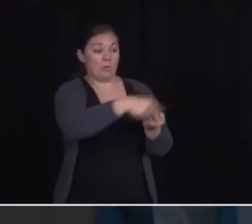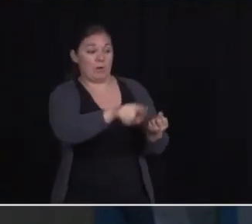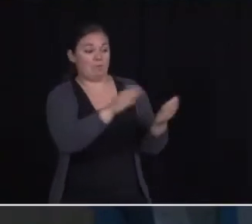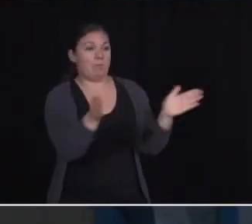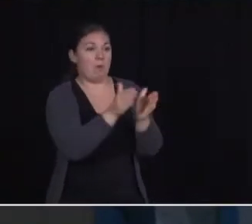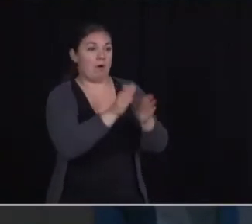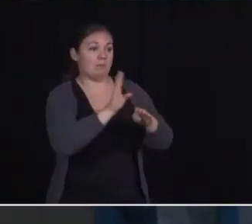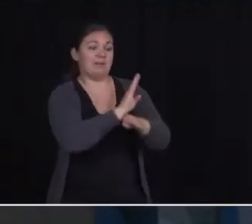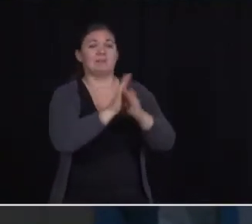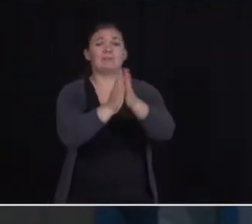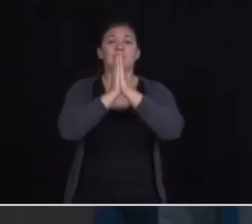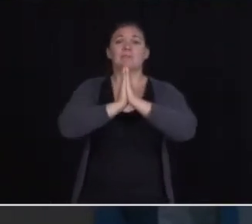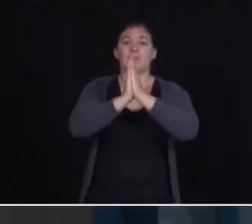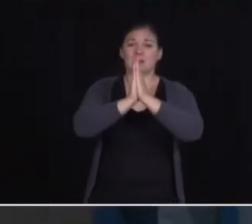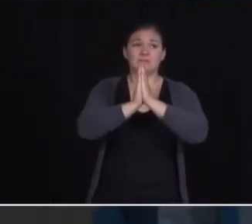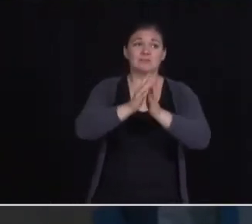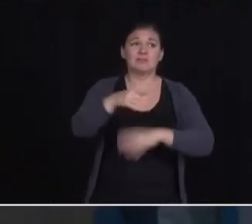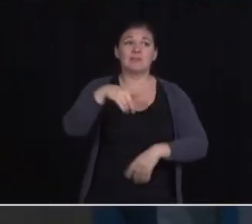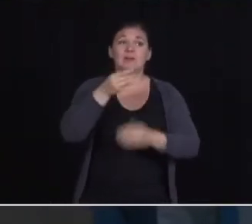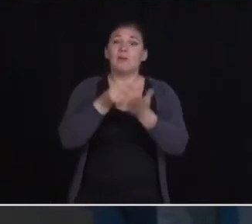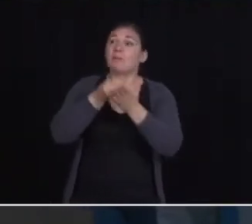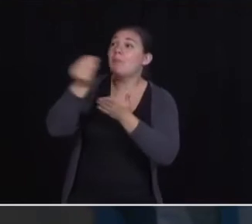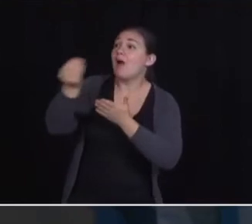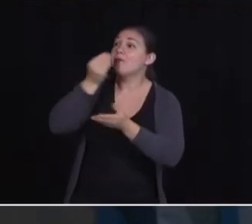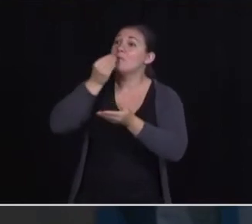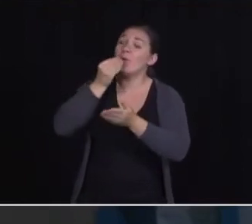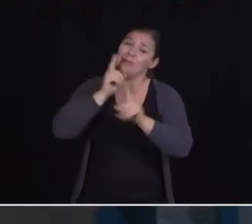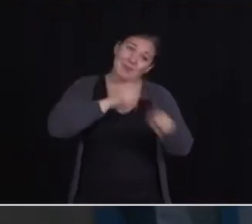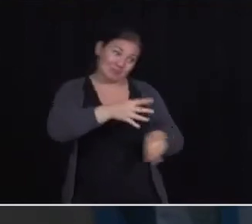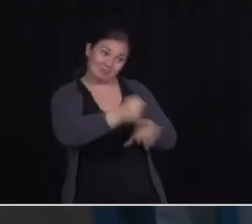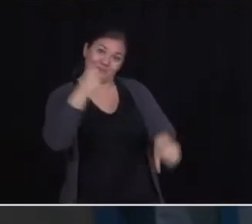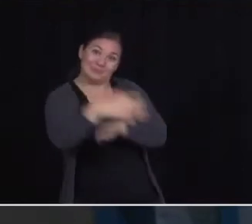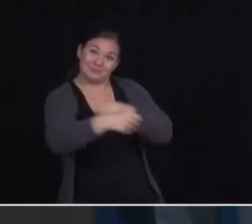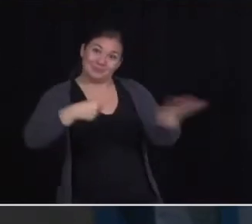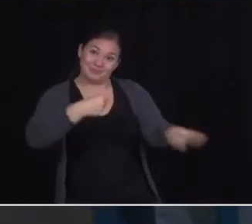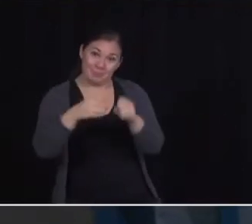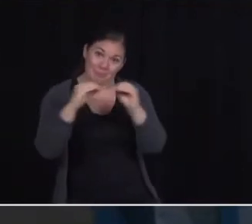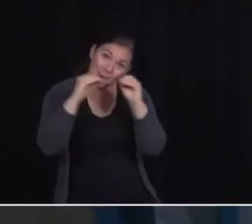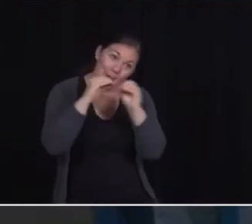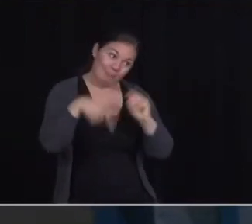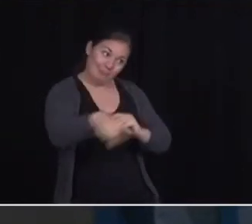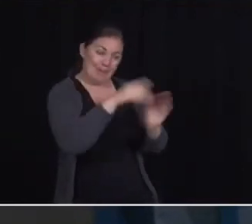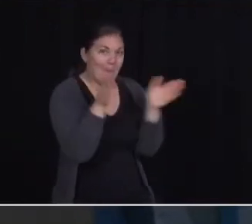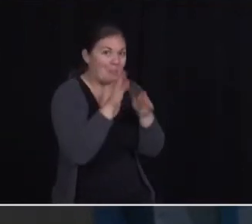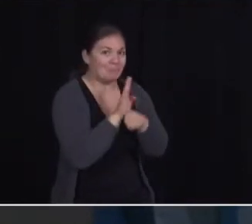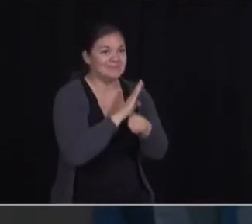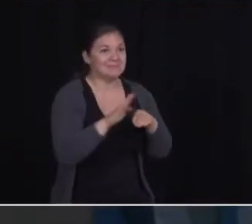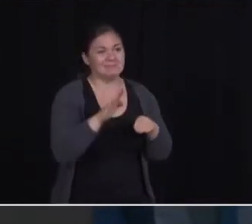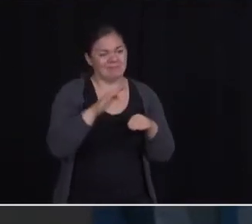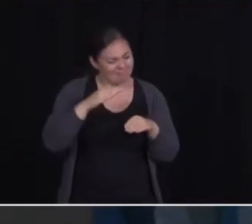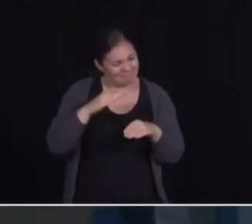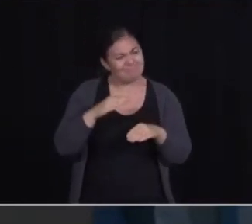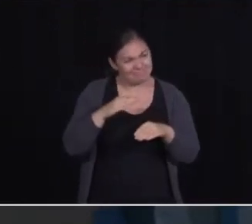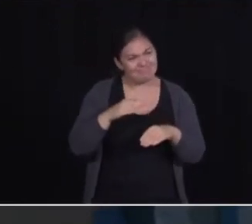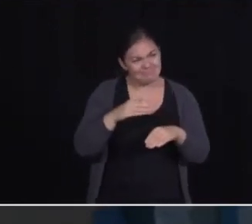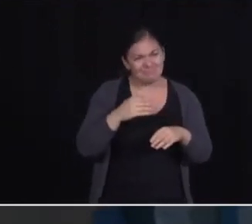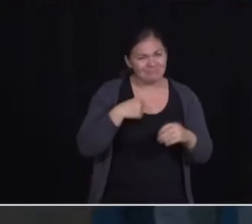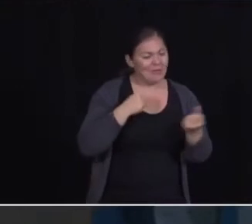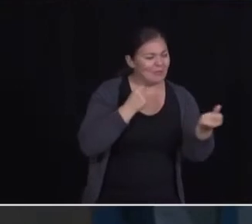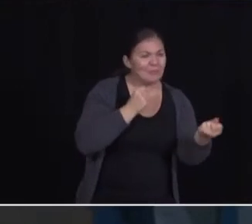order takeout. We can all play a part in supporting our restaurants through this difficult time. My